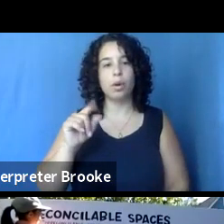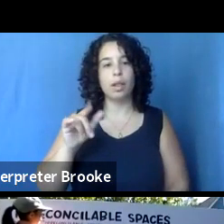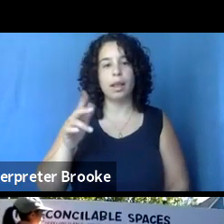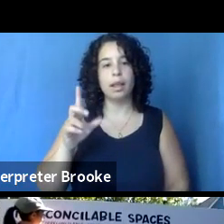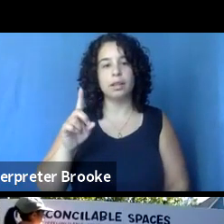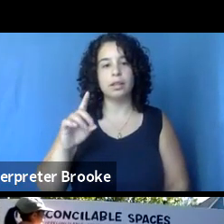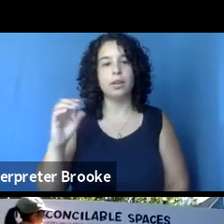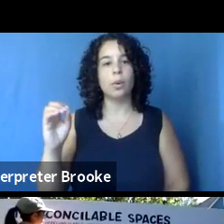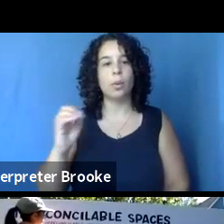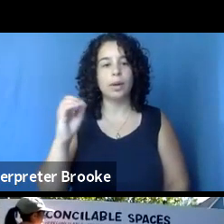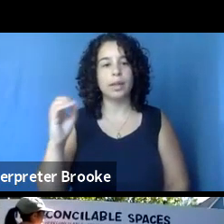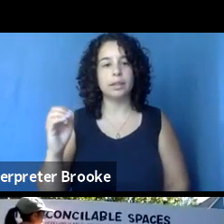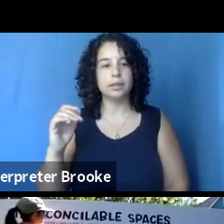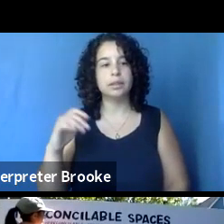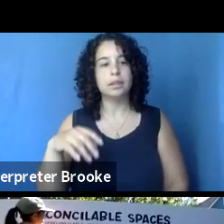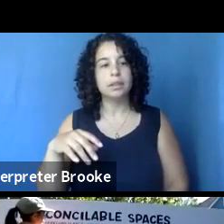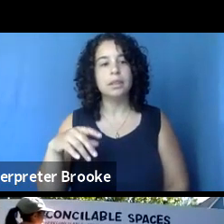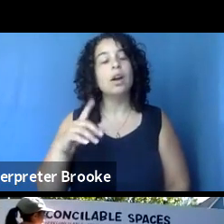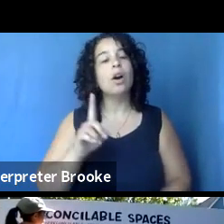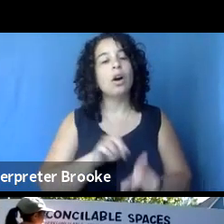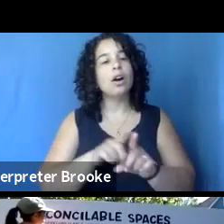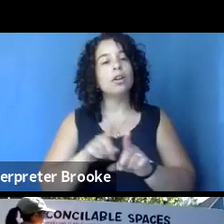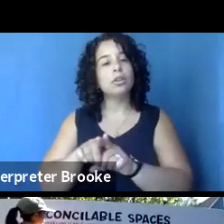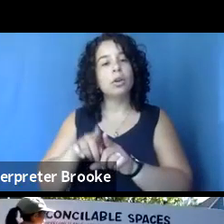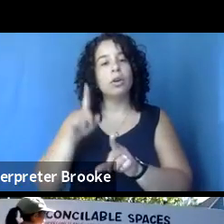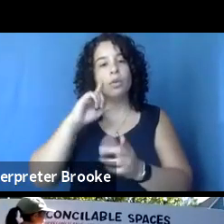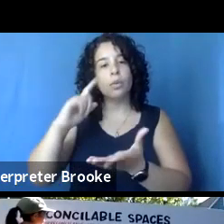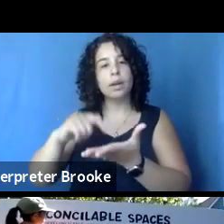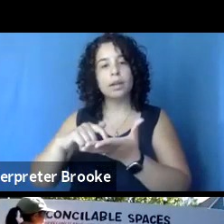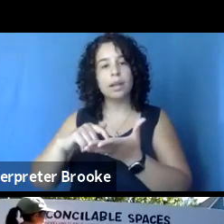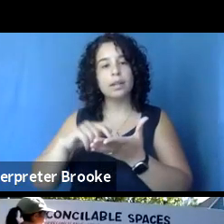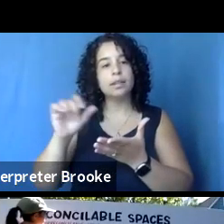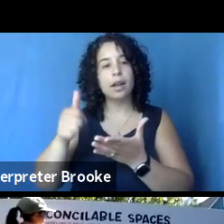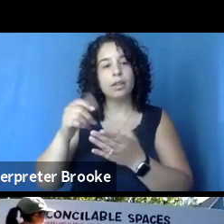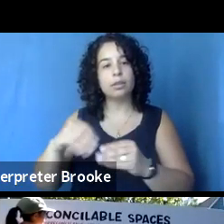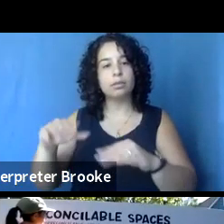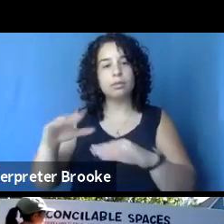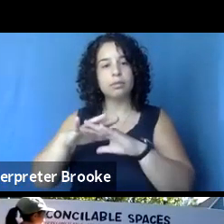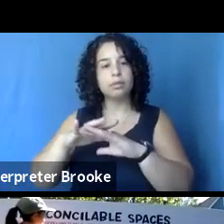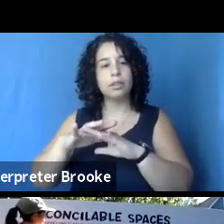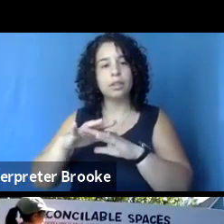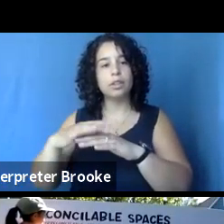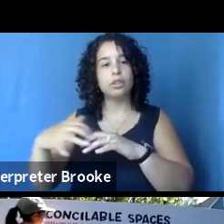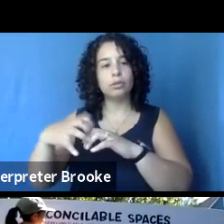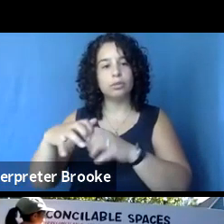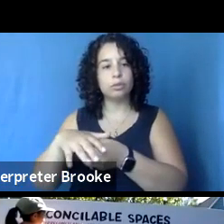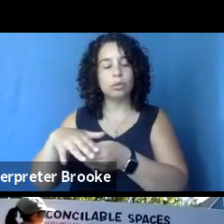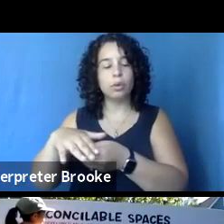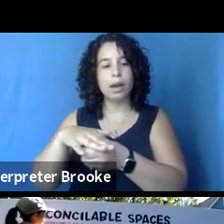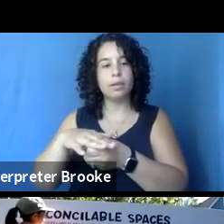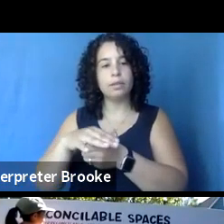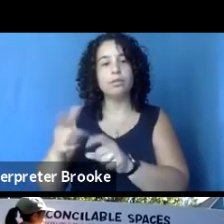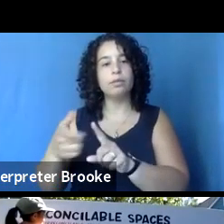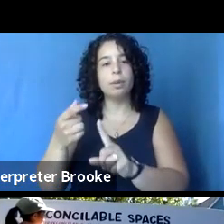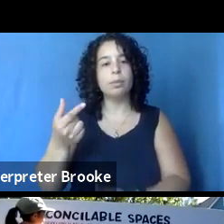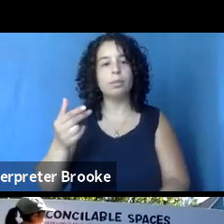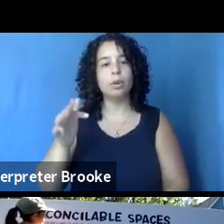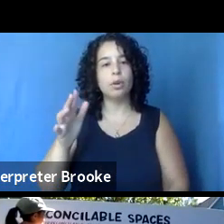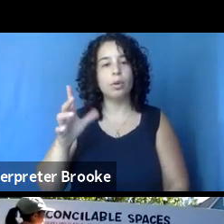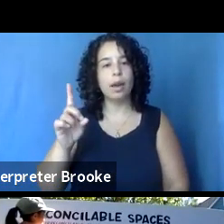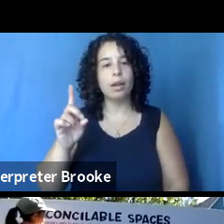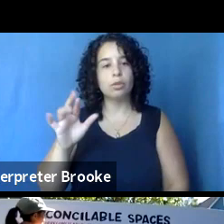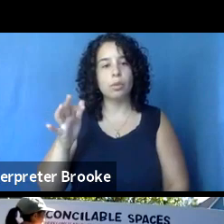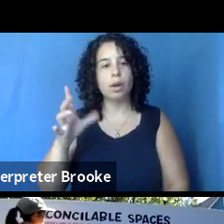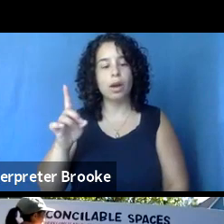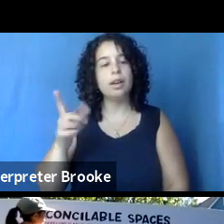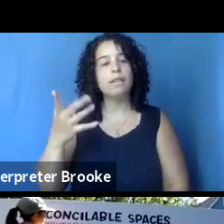Acknowledgements as well to the nearby Confederated tribes of the Grand Ronde, whose ancestors survived the Oregon Trail